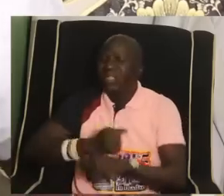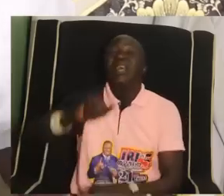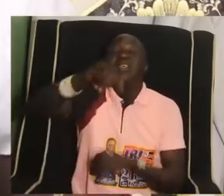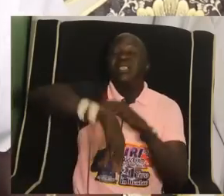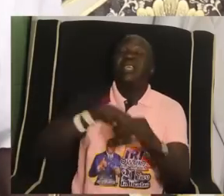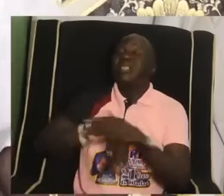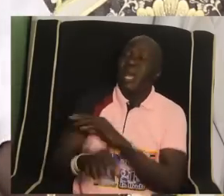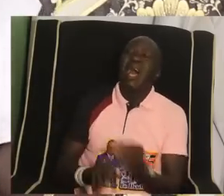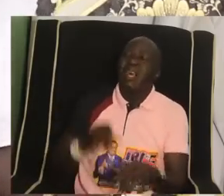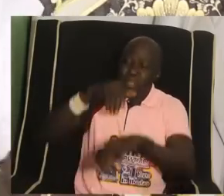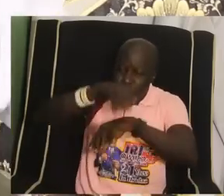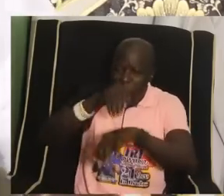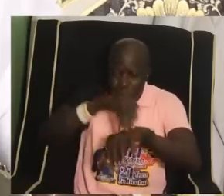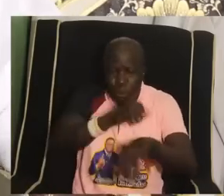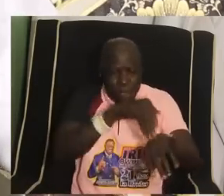About